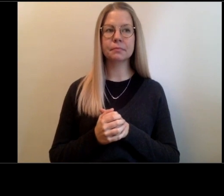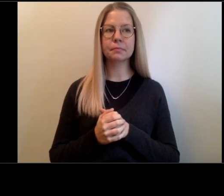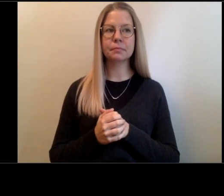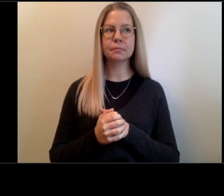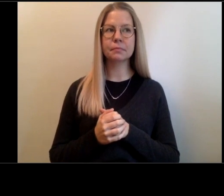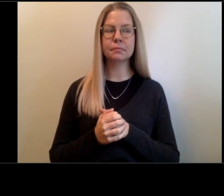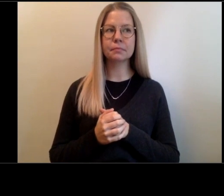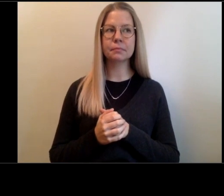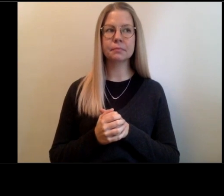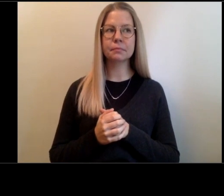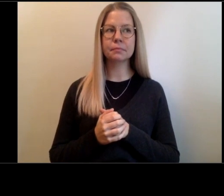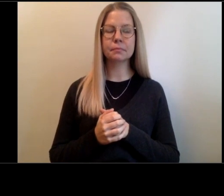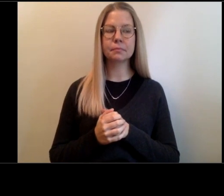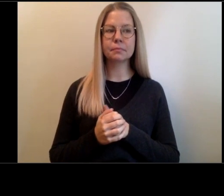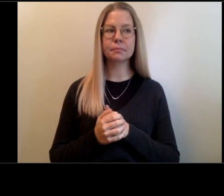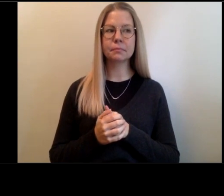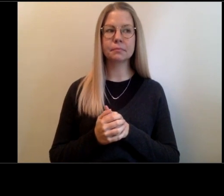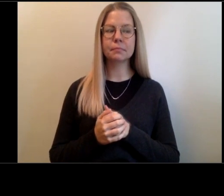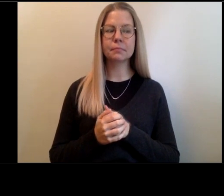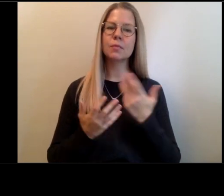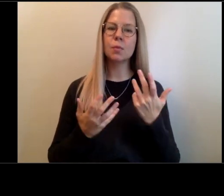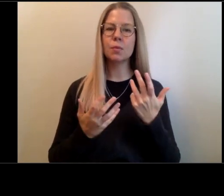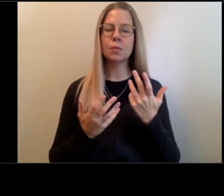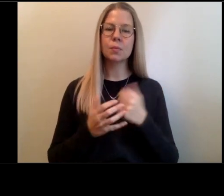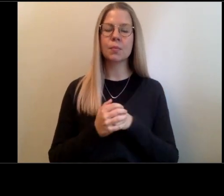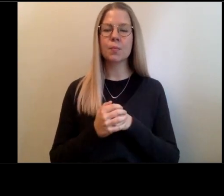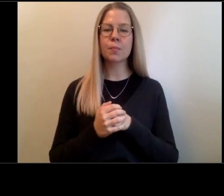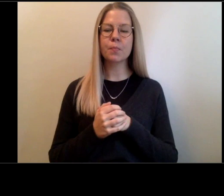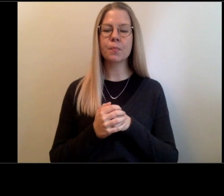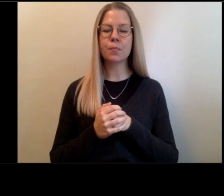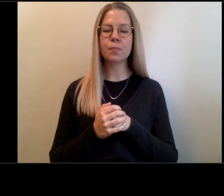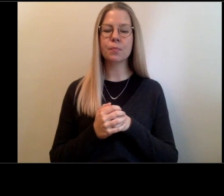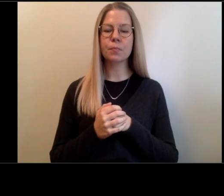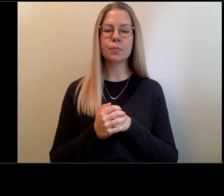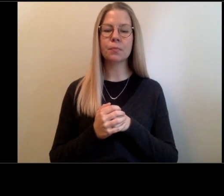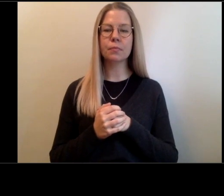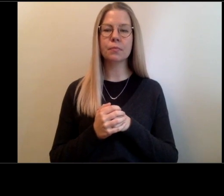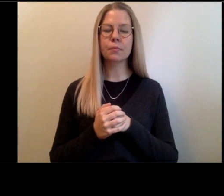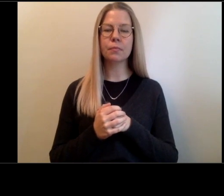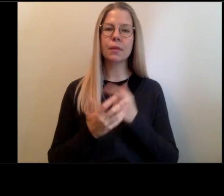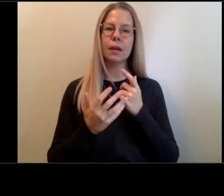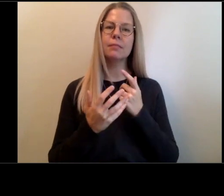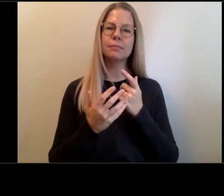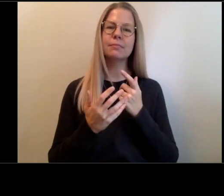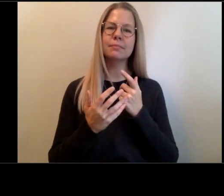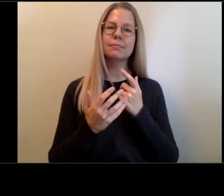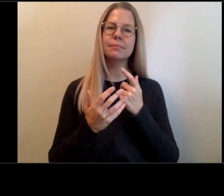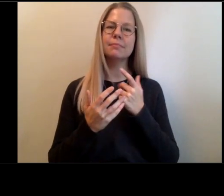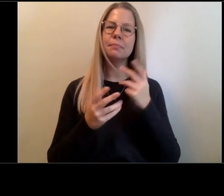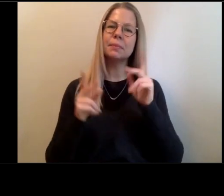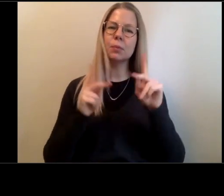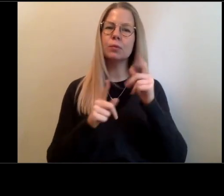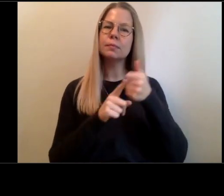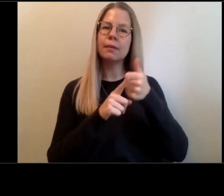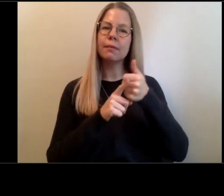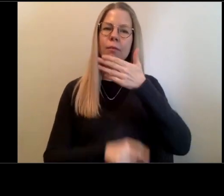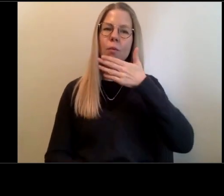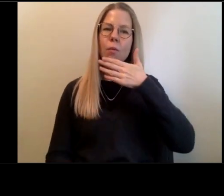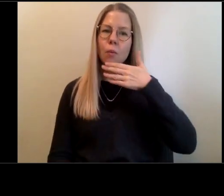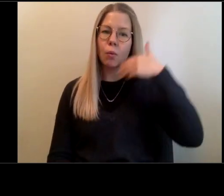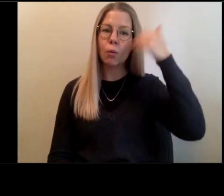to, as we get into the more senior ages?